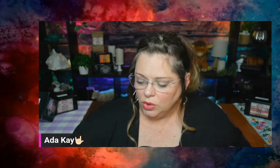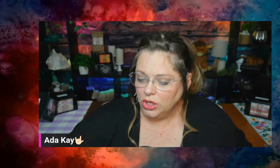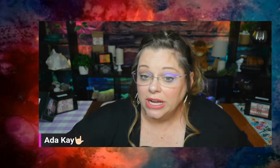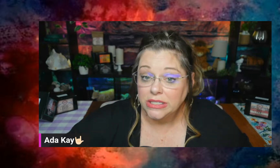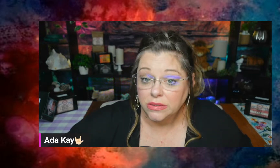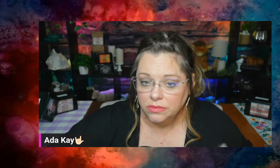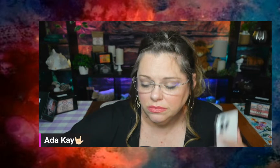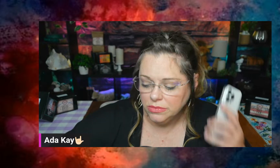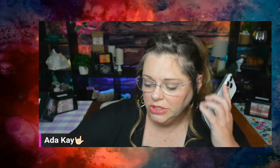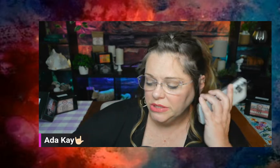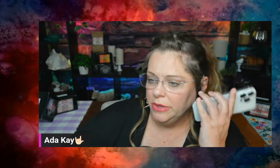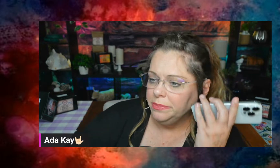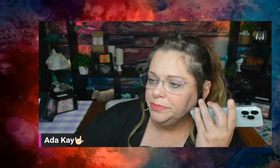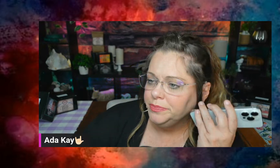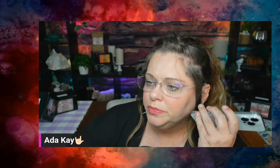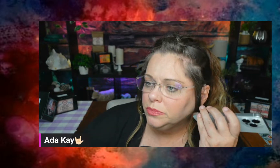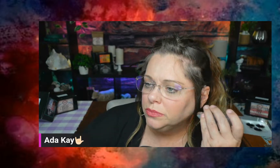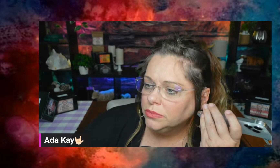Hold on, guys.